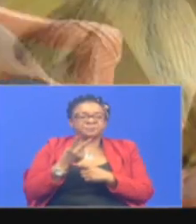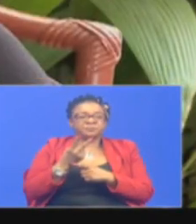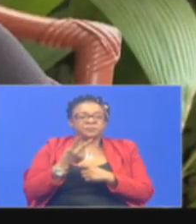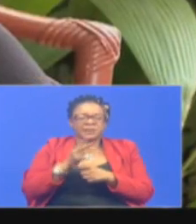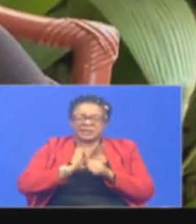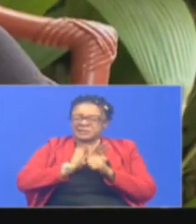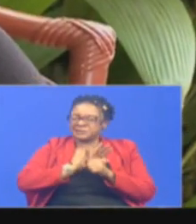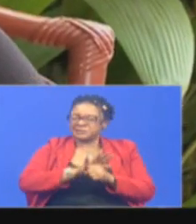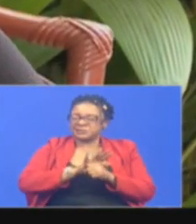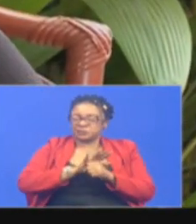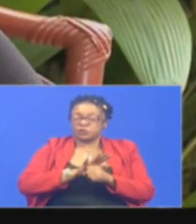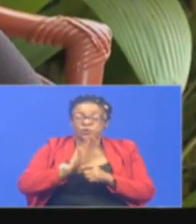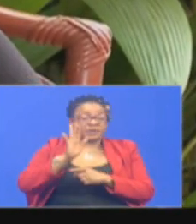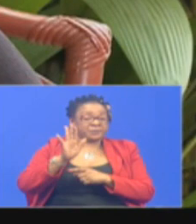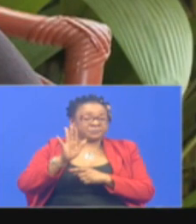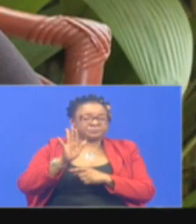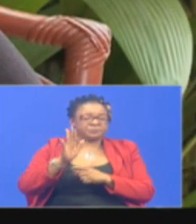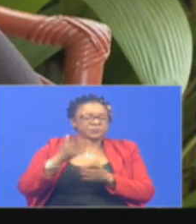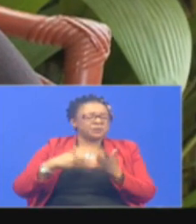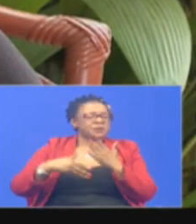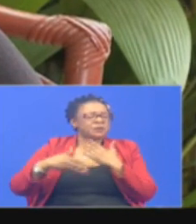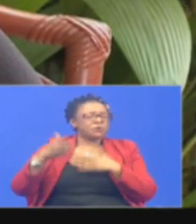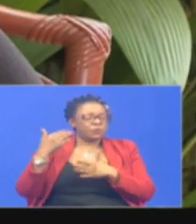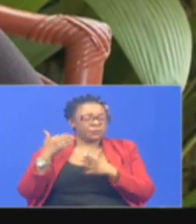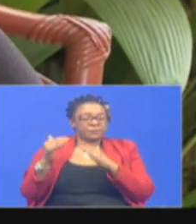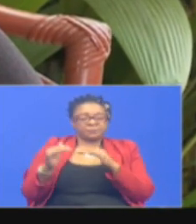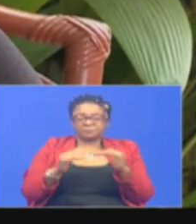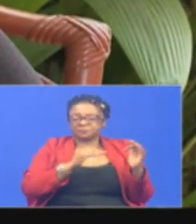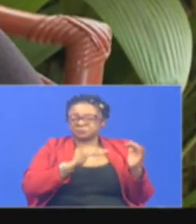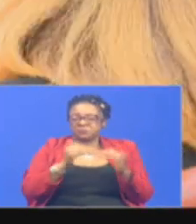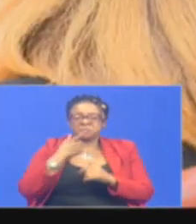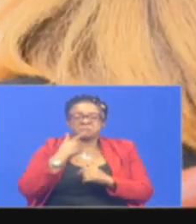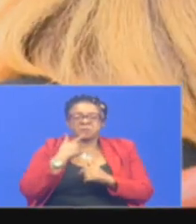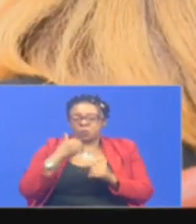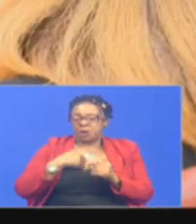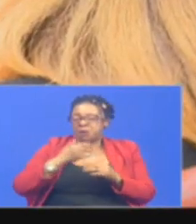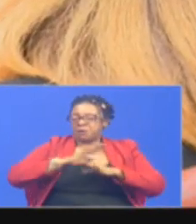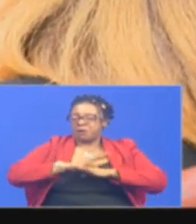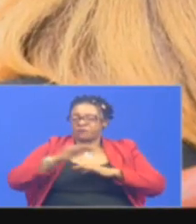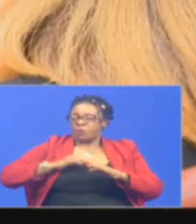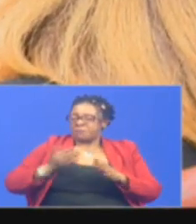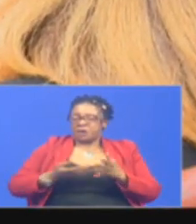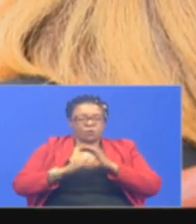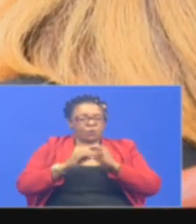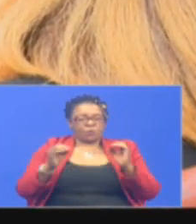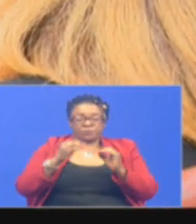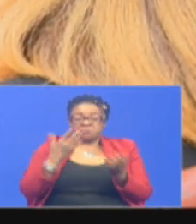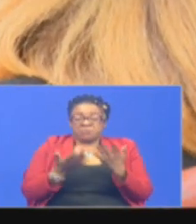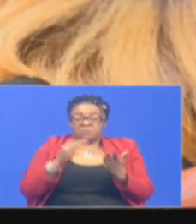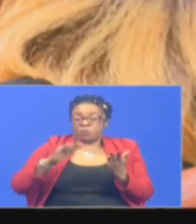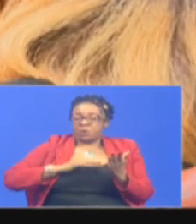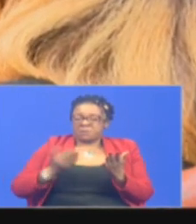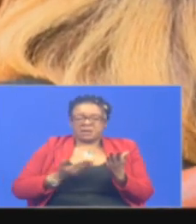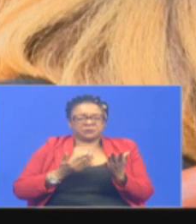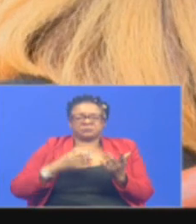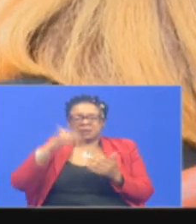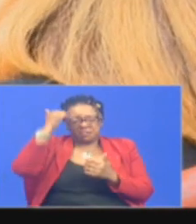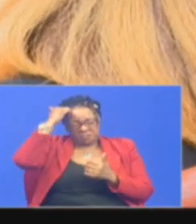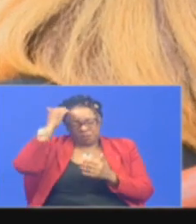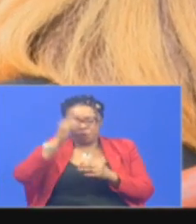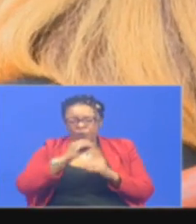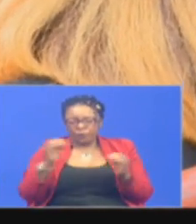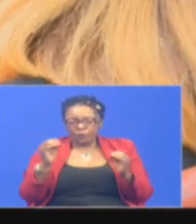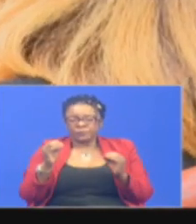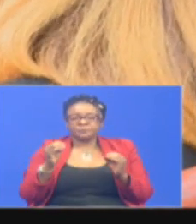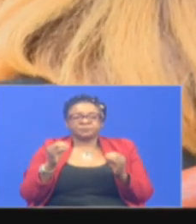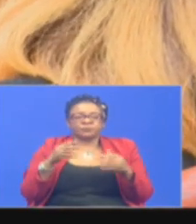part. Now, once upon a time, they argued we didn't have enough women because maybe women were not going to school, or if they were, they were